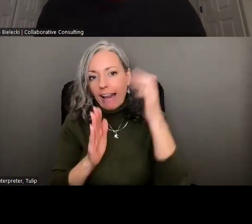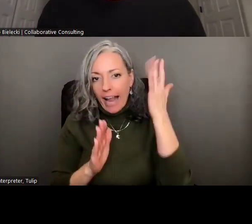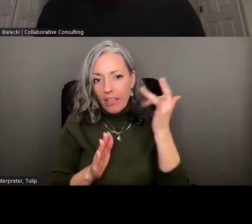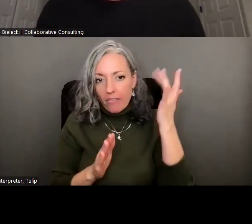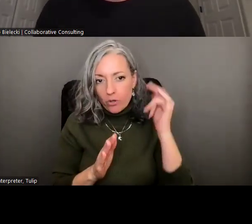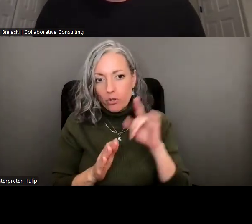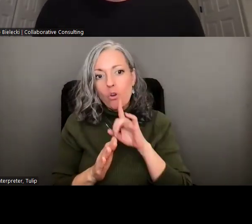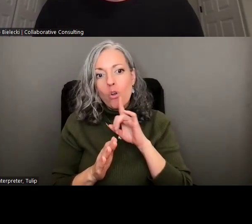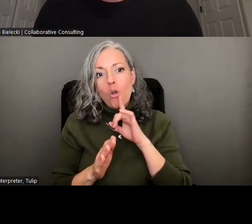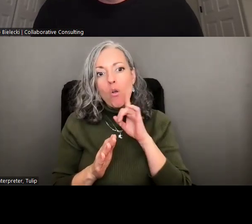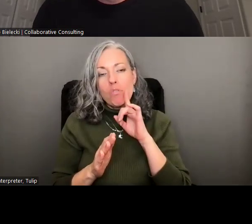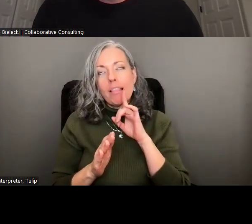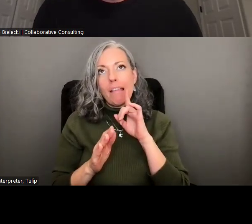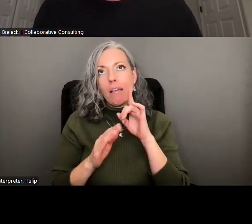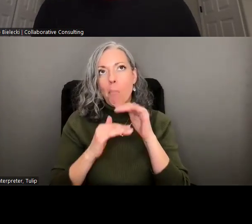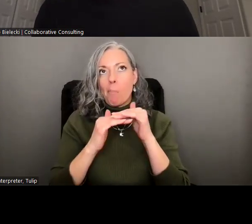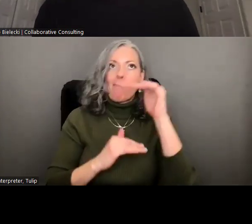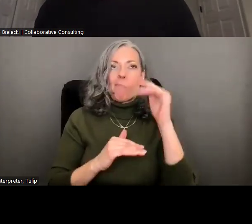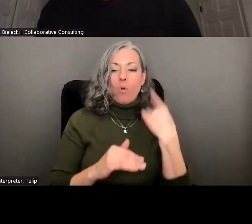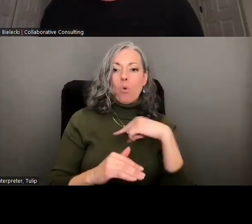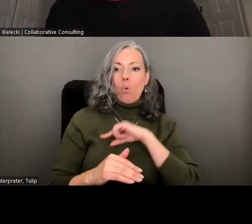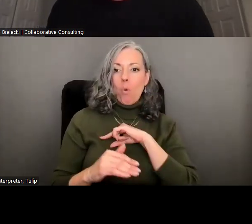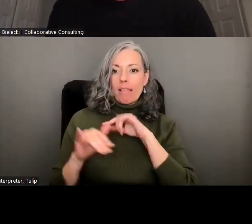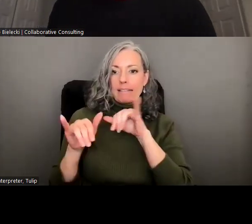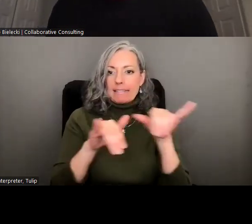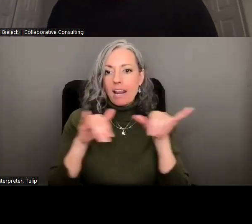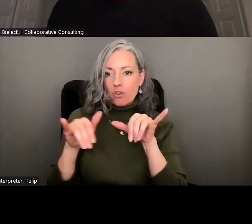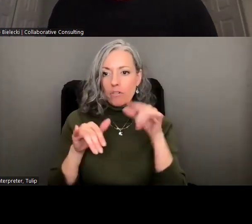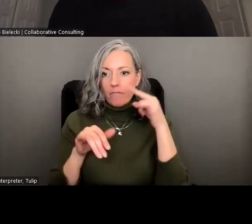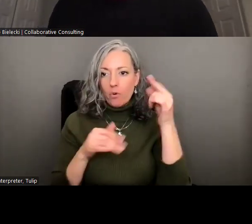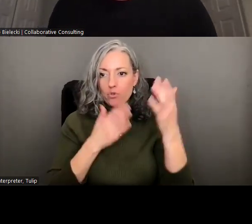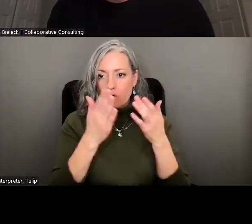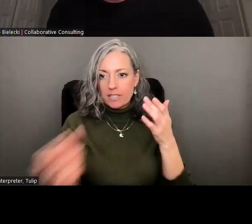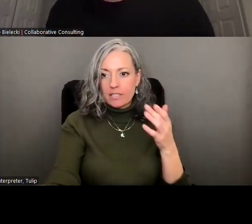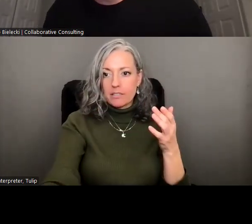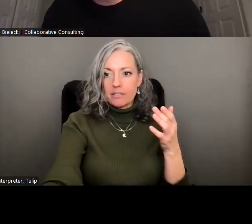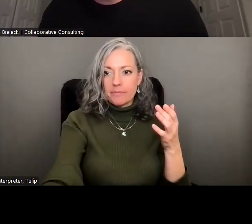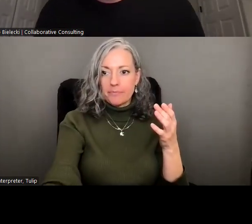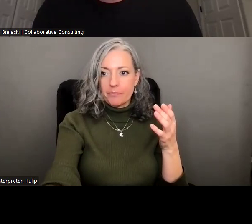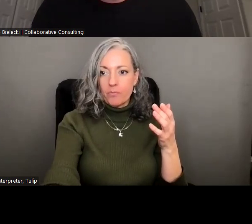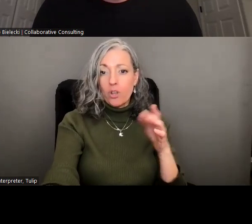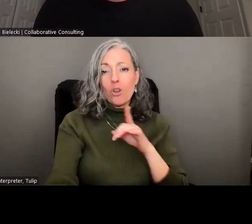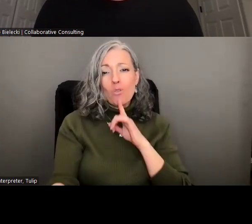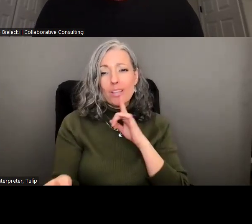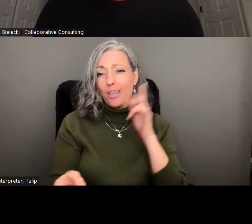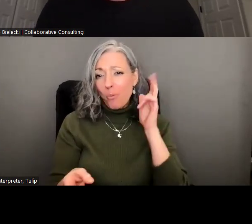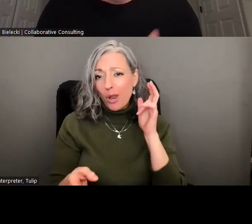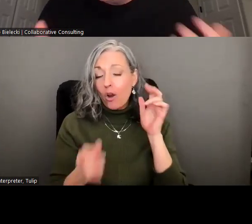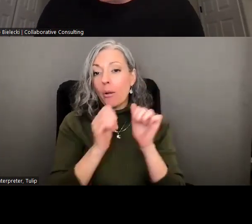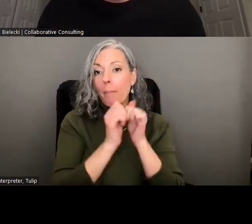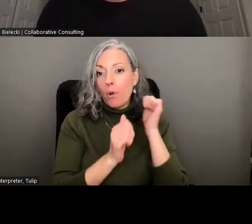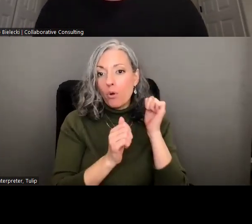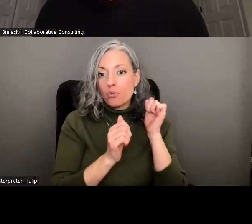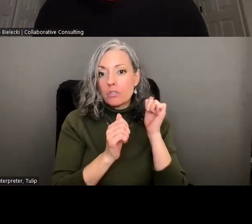sort of a minimum quality standard of those services. And what we heard most was around